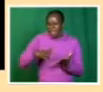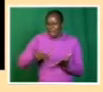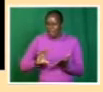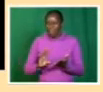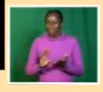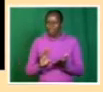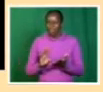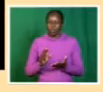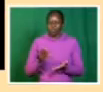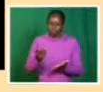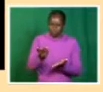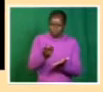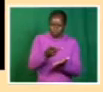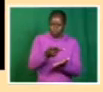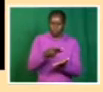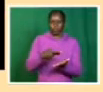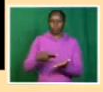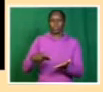of quadratic